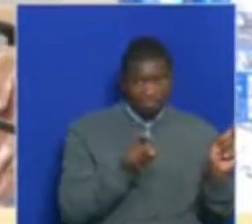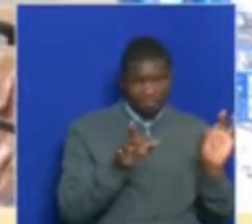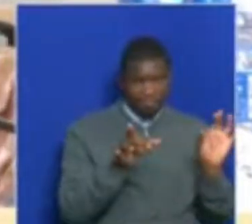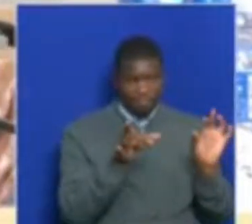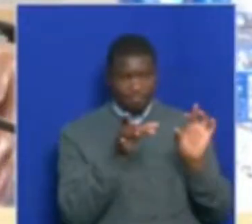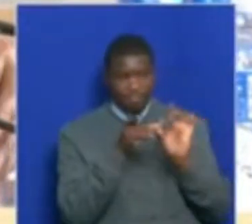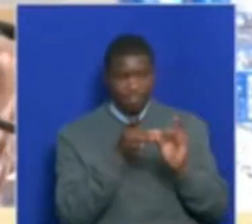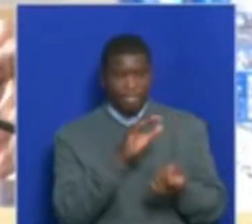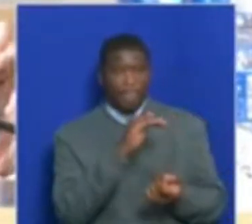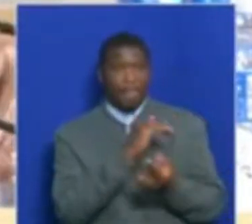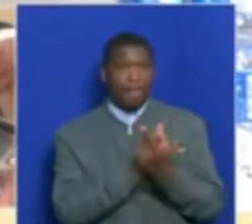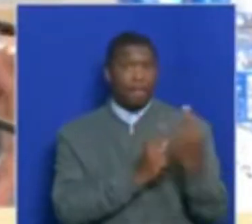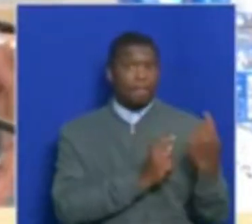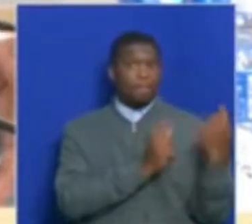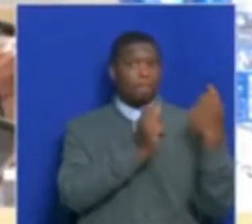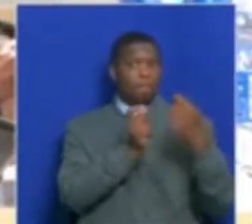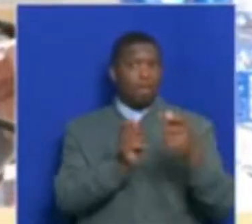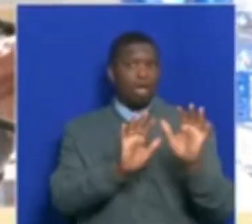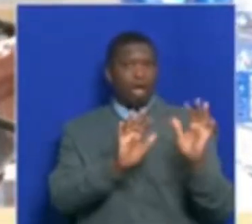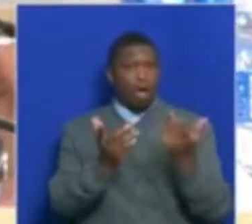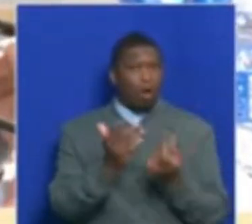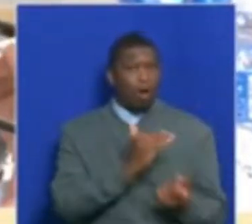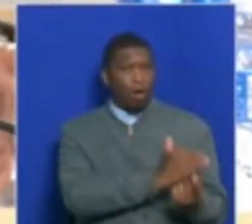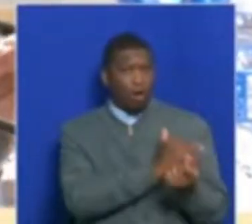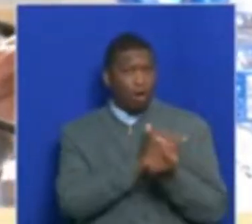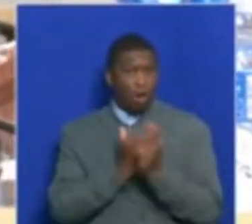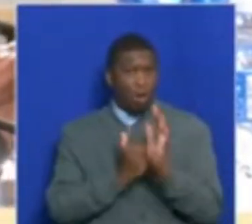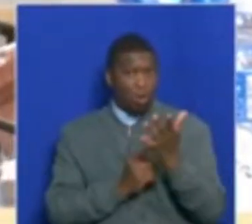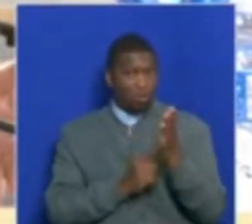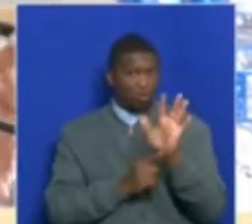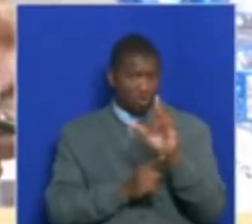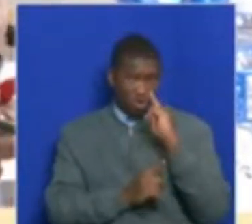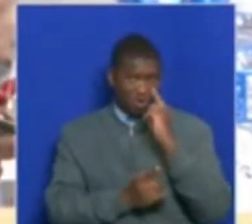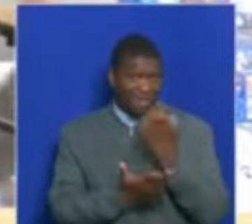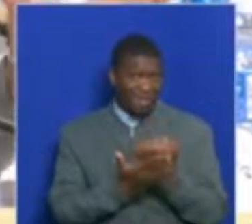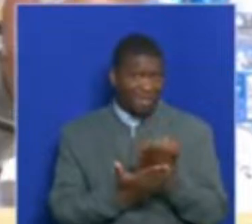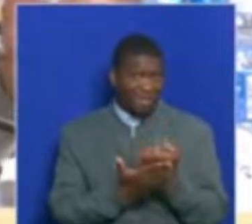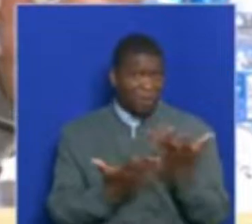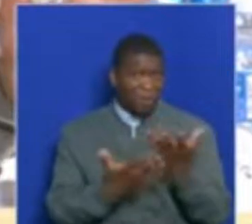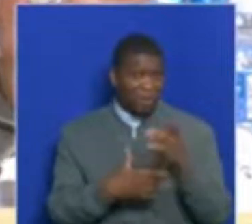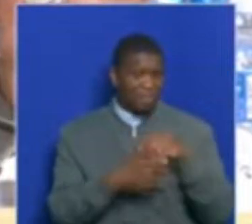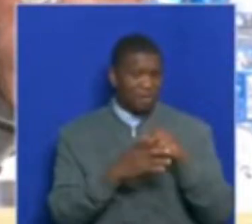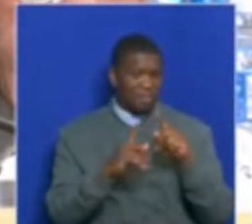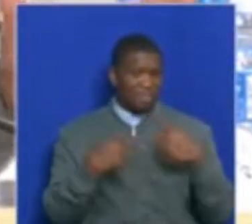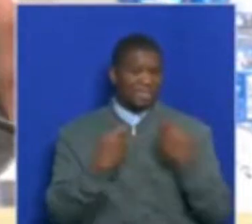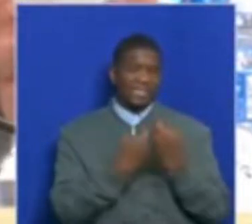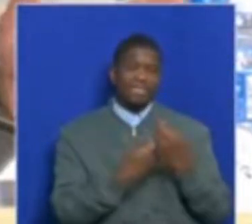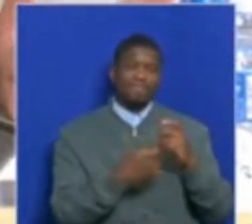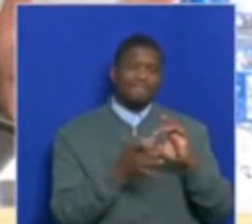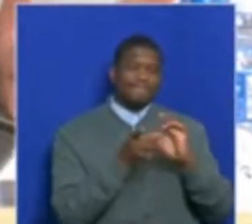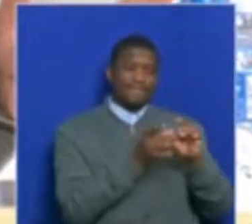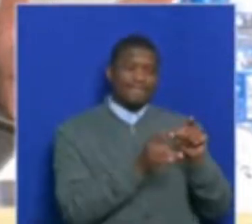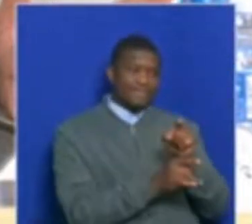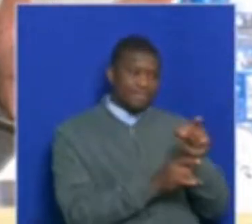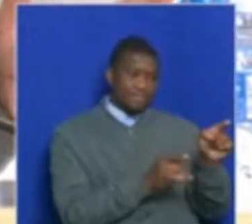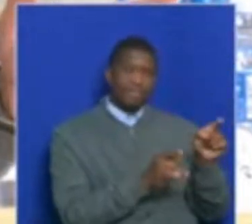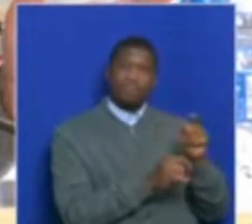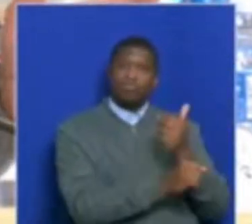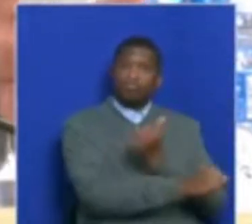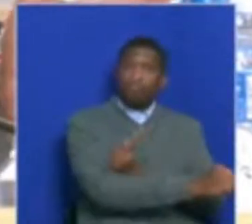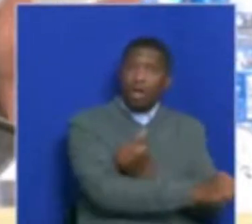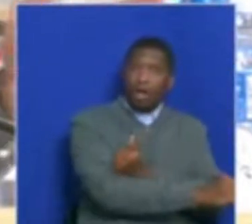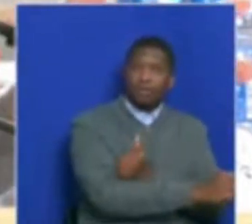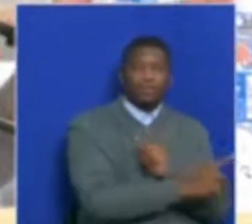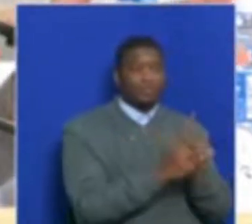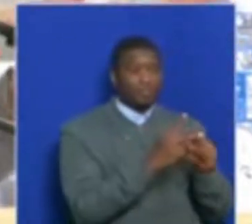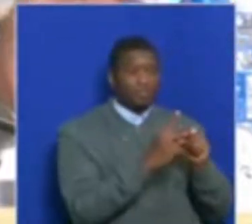and Colonel Govender and his team in the context of gangs, drugs, and